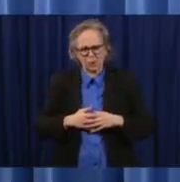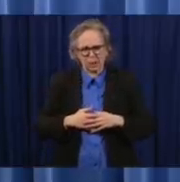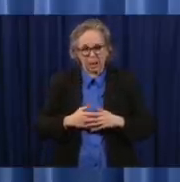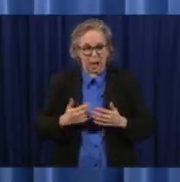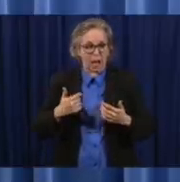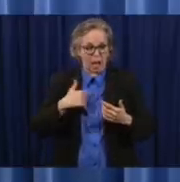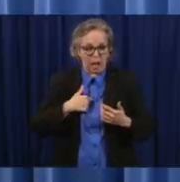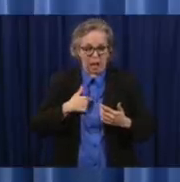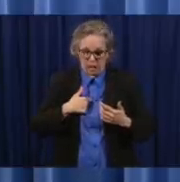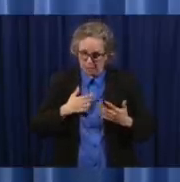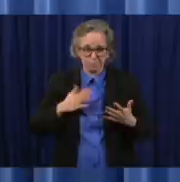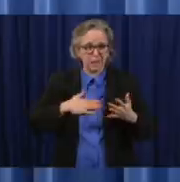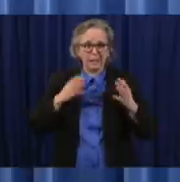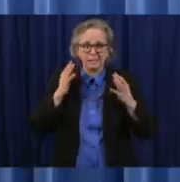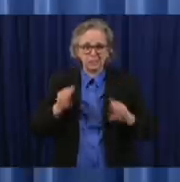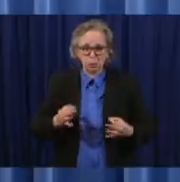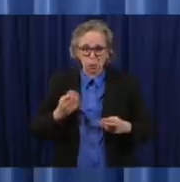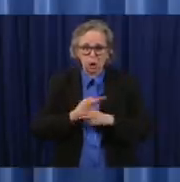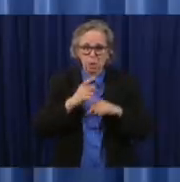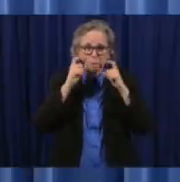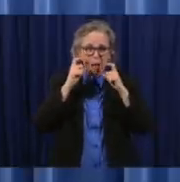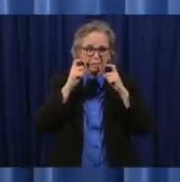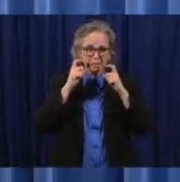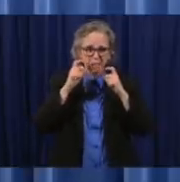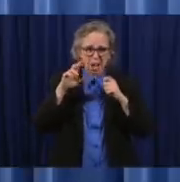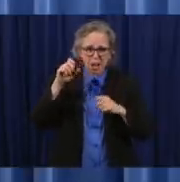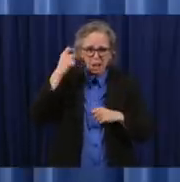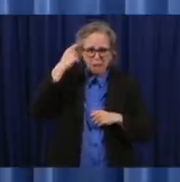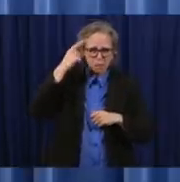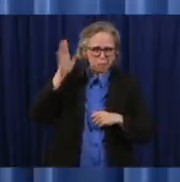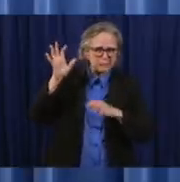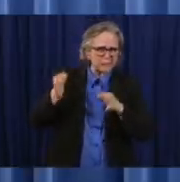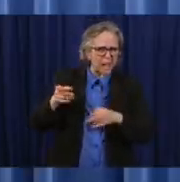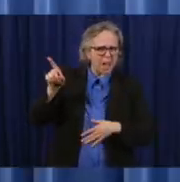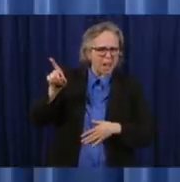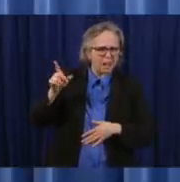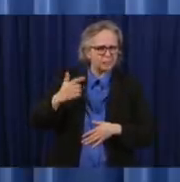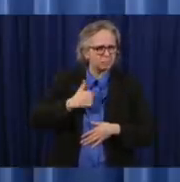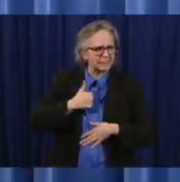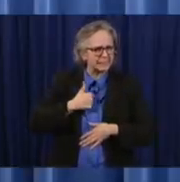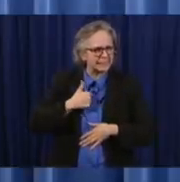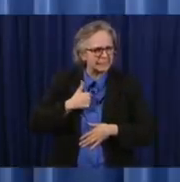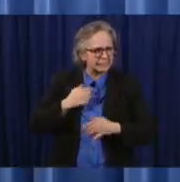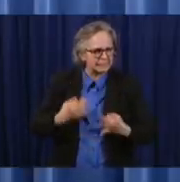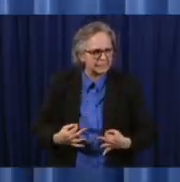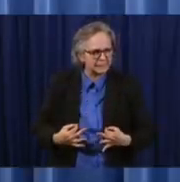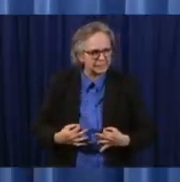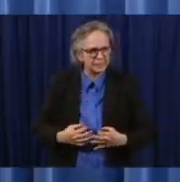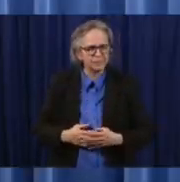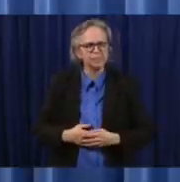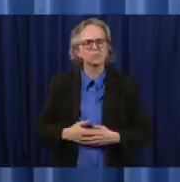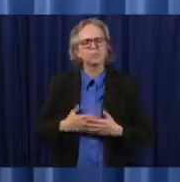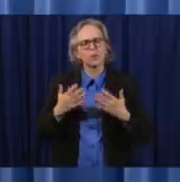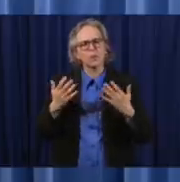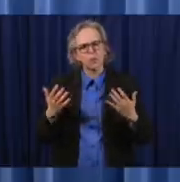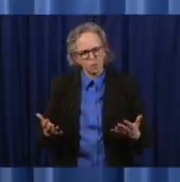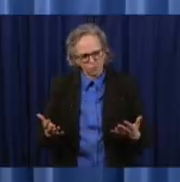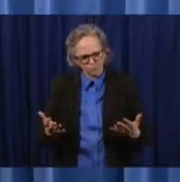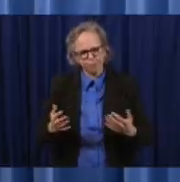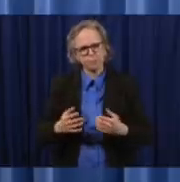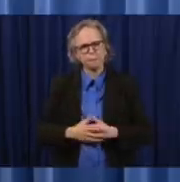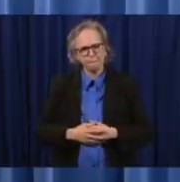telling me what to do. And so we believe that in almost every